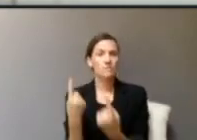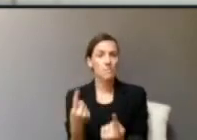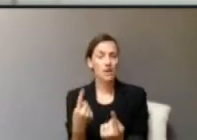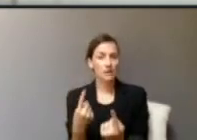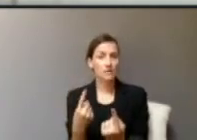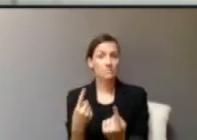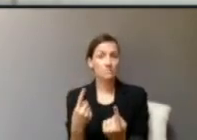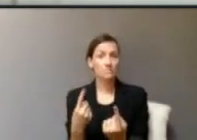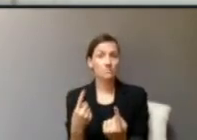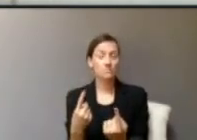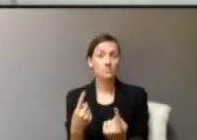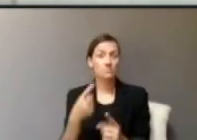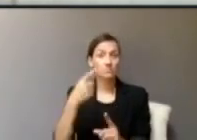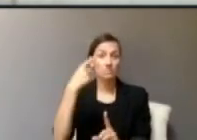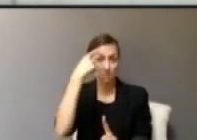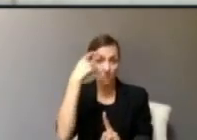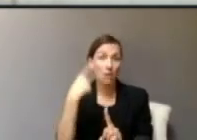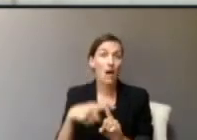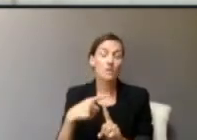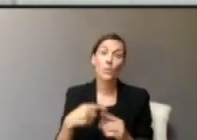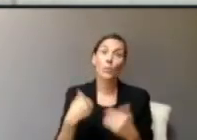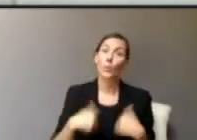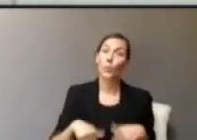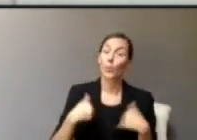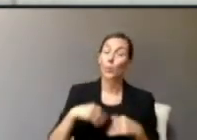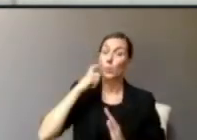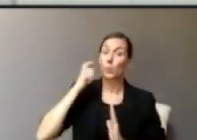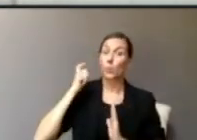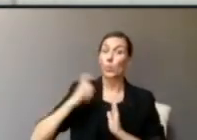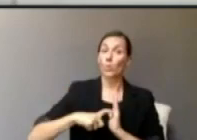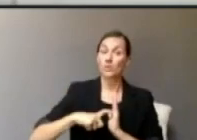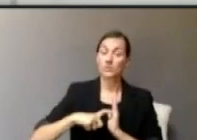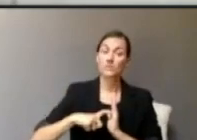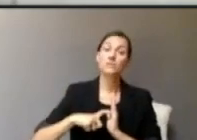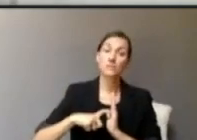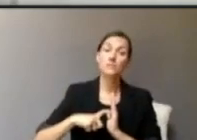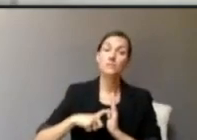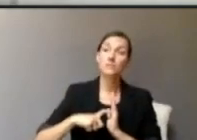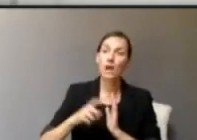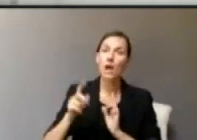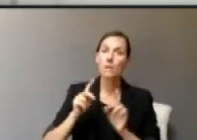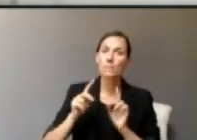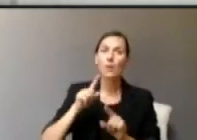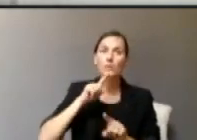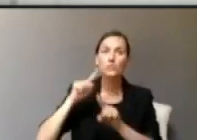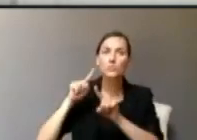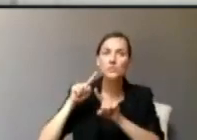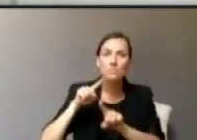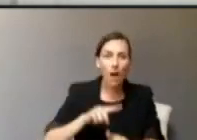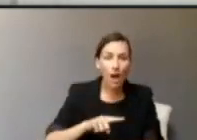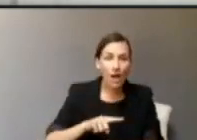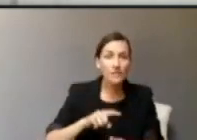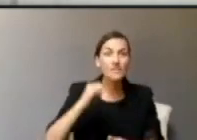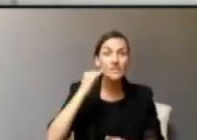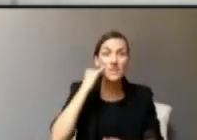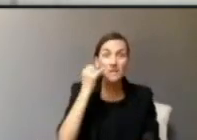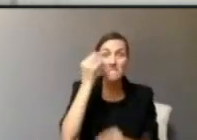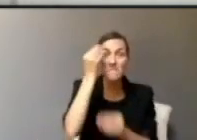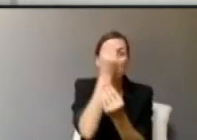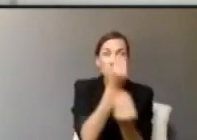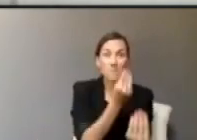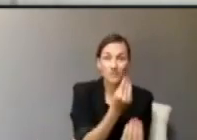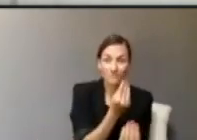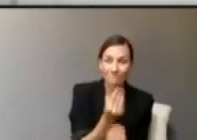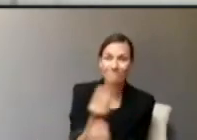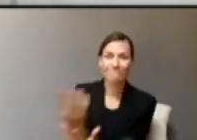pleasantly surprised by how people respond when you give them the information. When